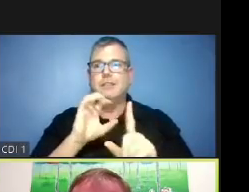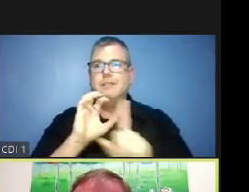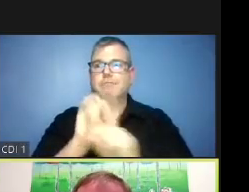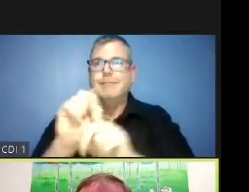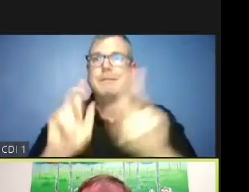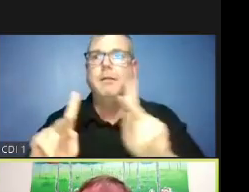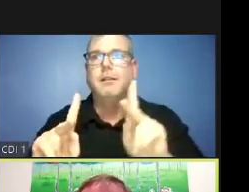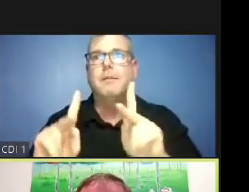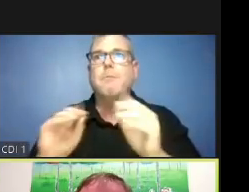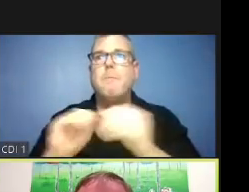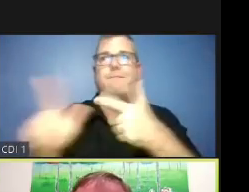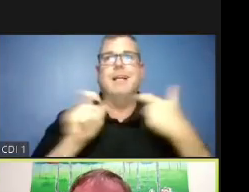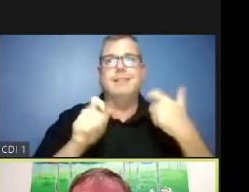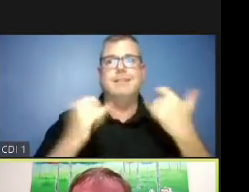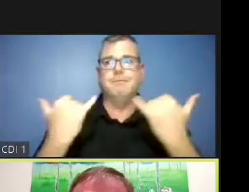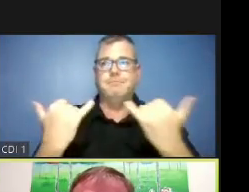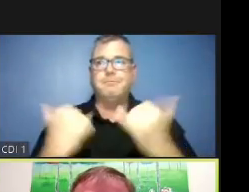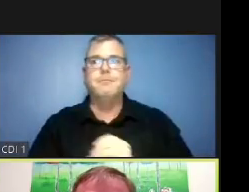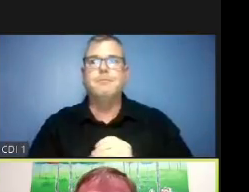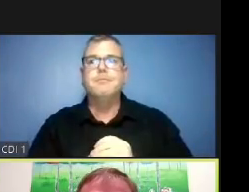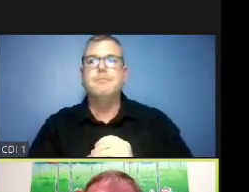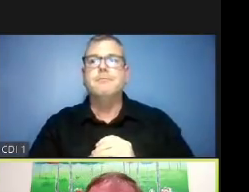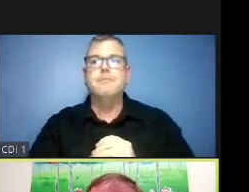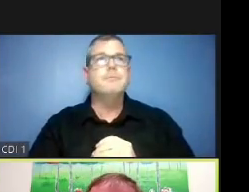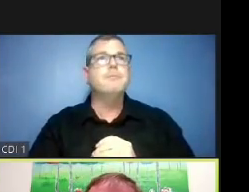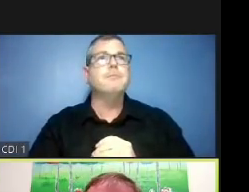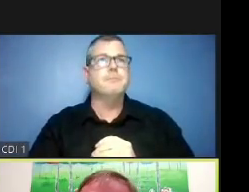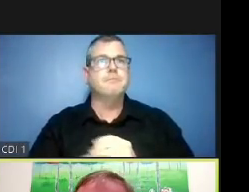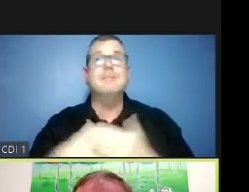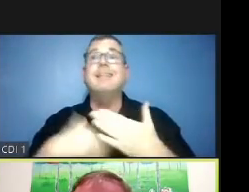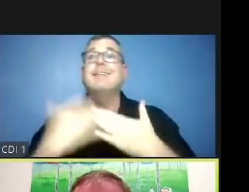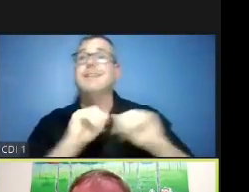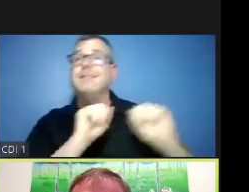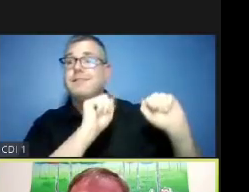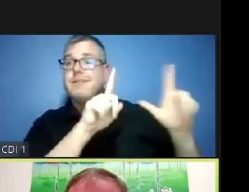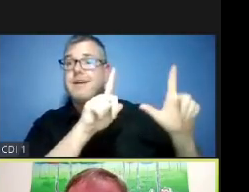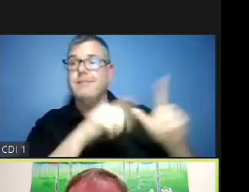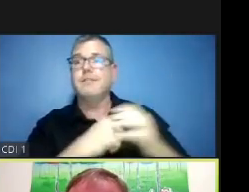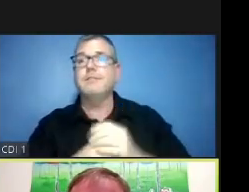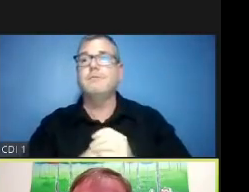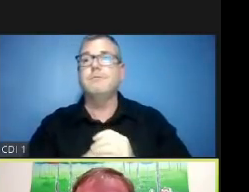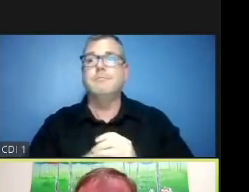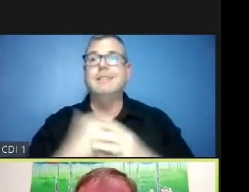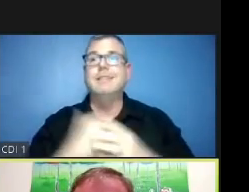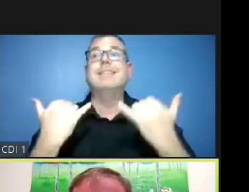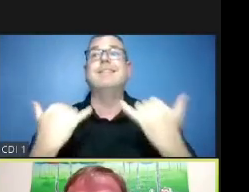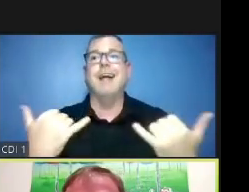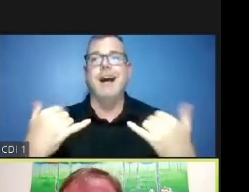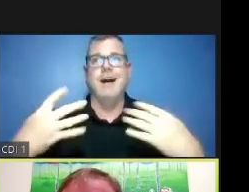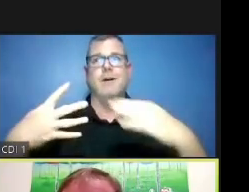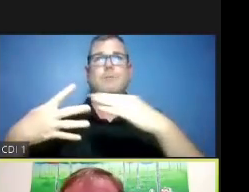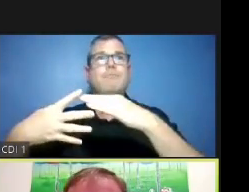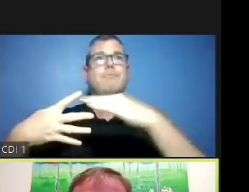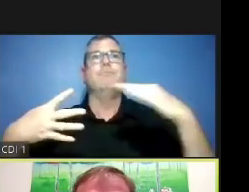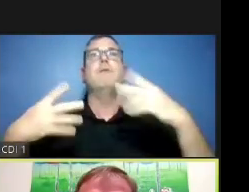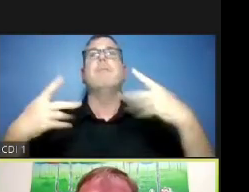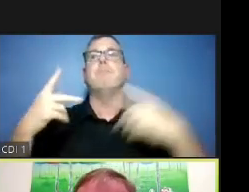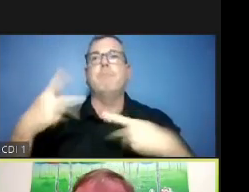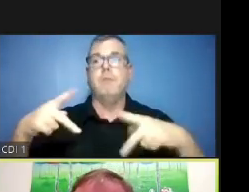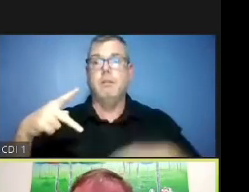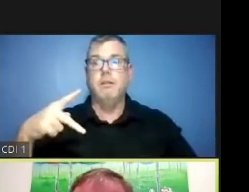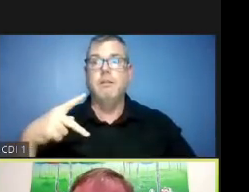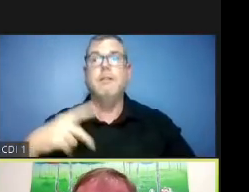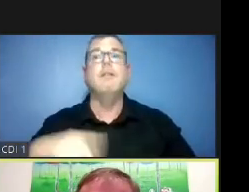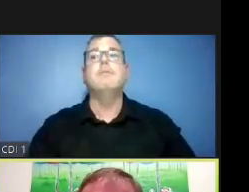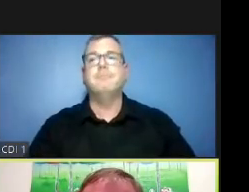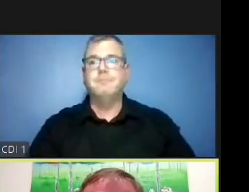So this is what this means for policies. We are now in the purple tier. We remember this. This was the way we were for most of November and early December. Outdoor